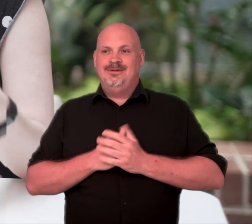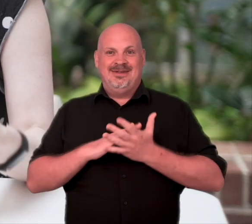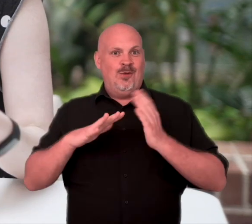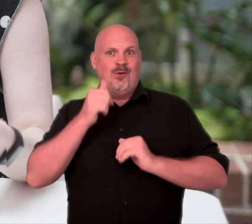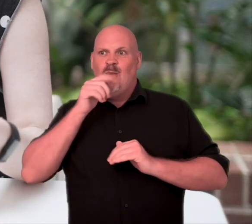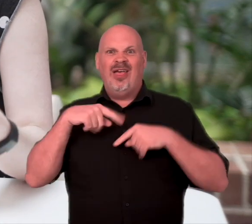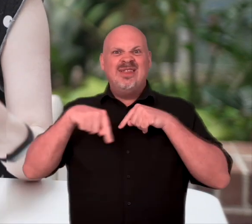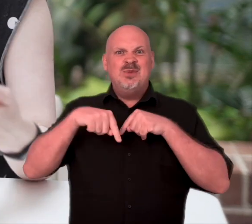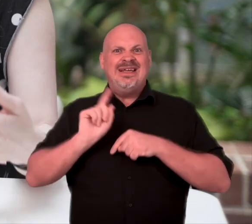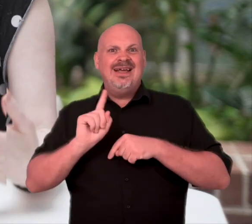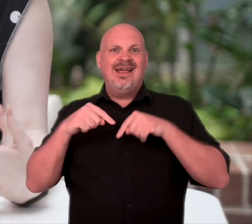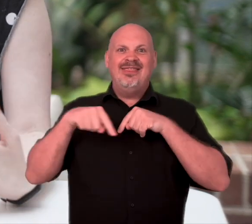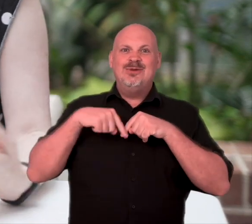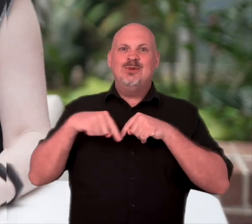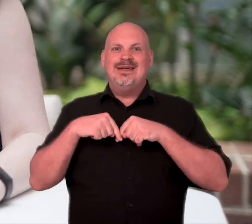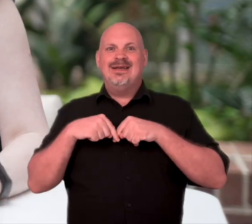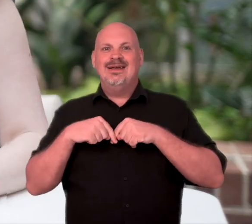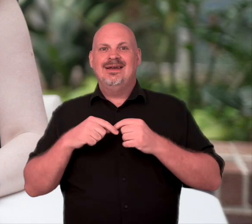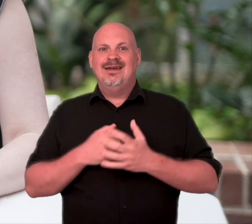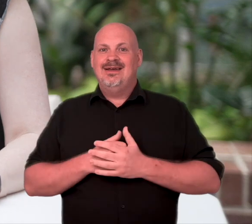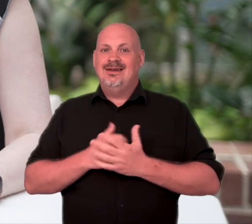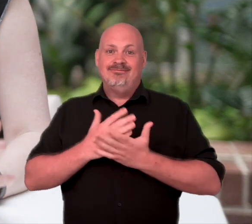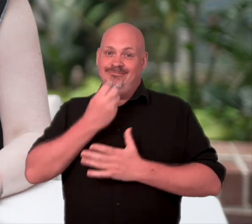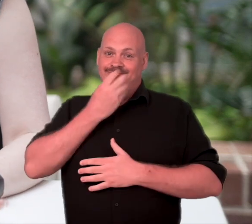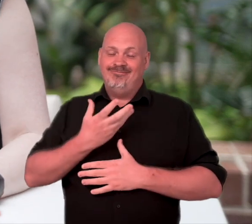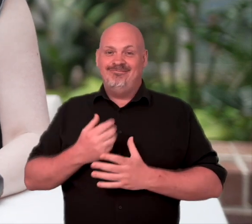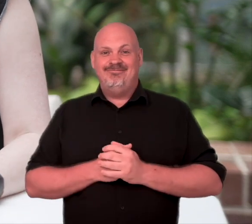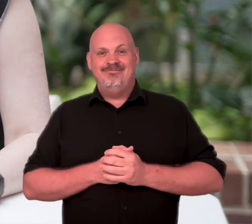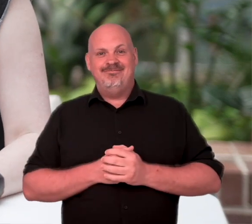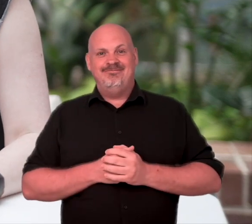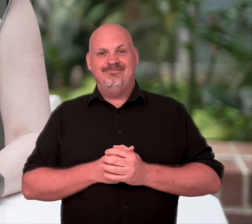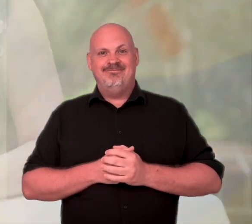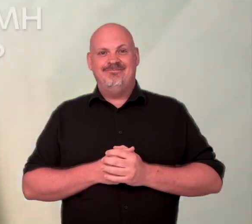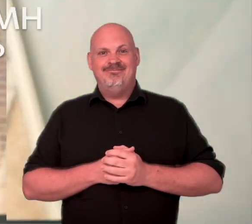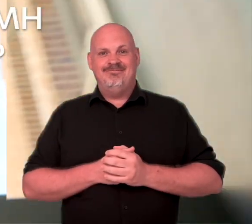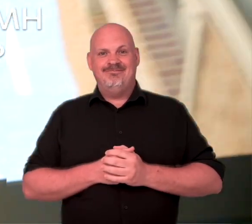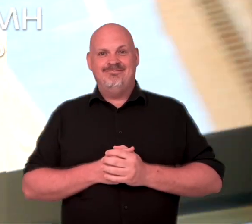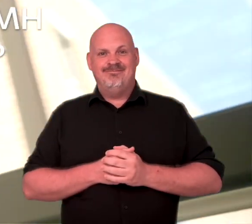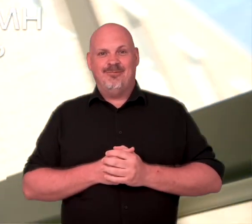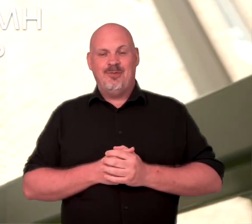a buzz on the ward that everyone would be like, oh, what's happening this week? Because every single week was different.